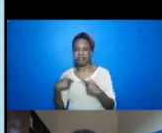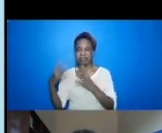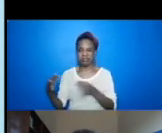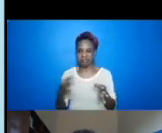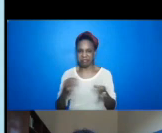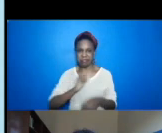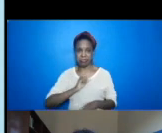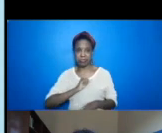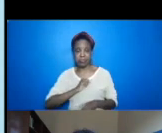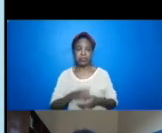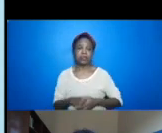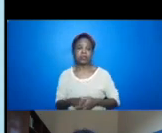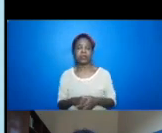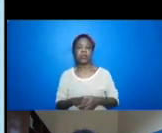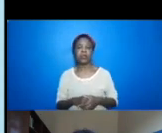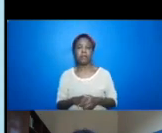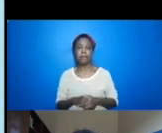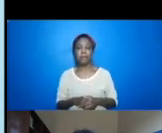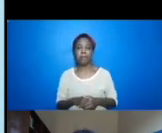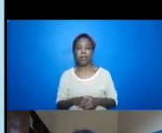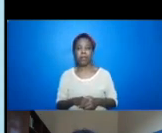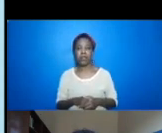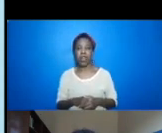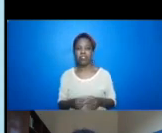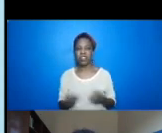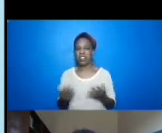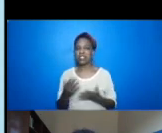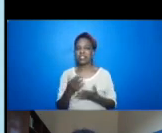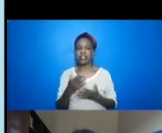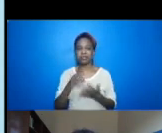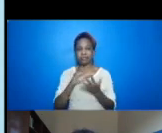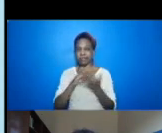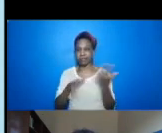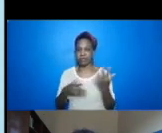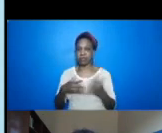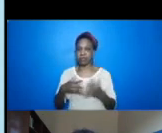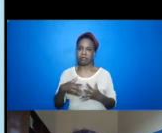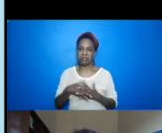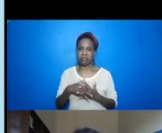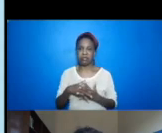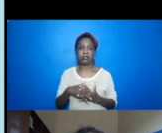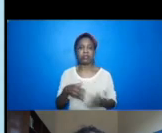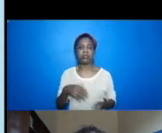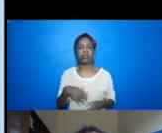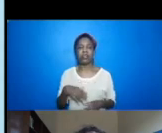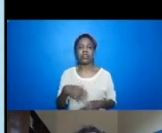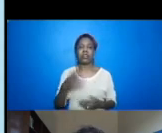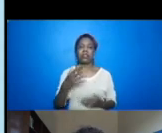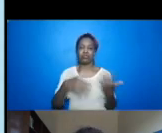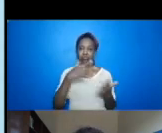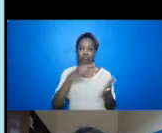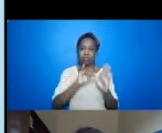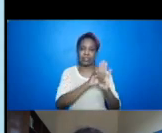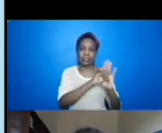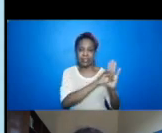social identities, your role identities, your public and private persona, and the macro and